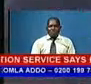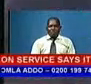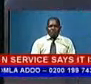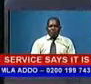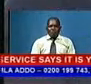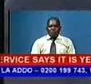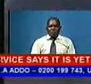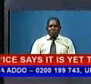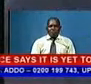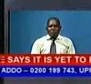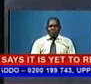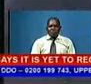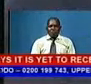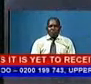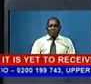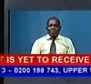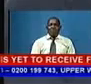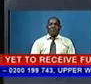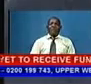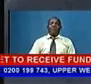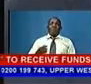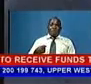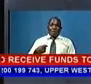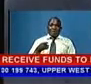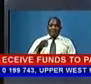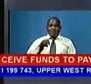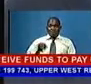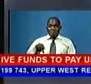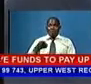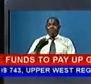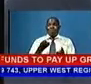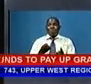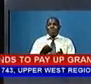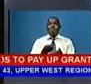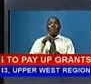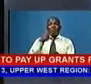my lord, we are seeking leave to come back tomorrow,